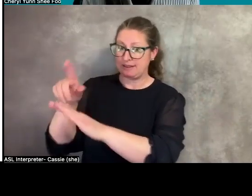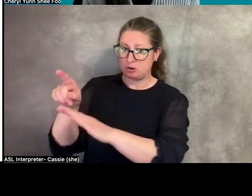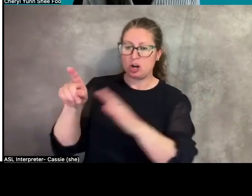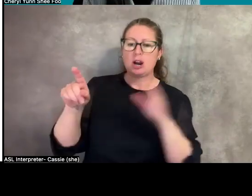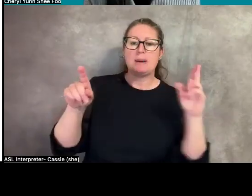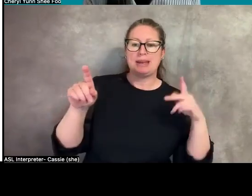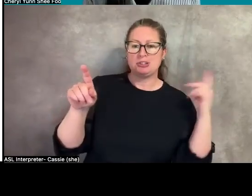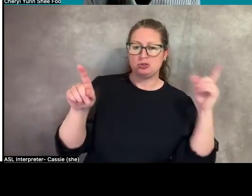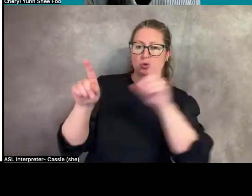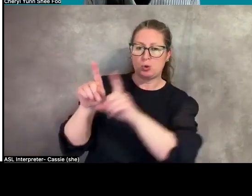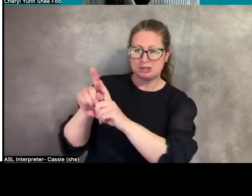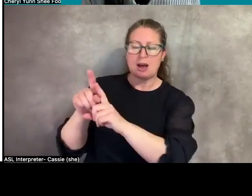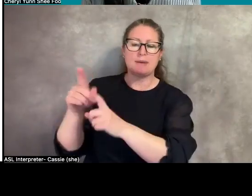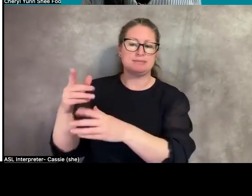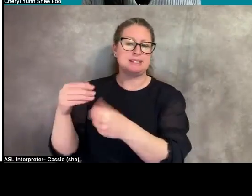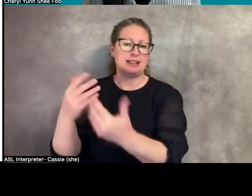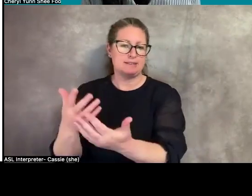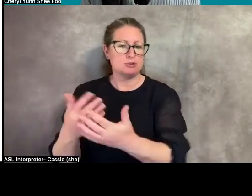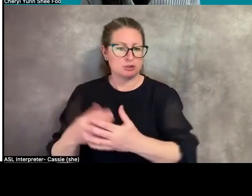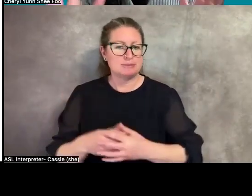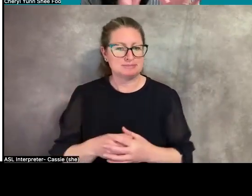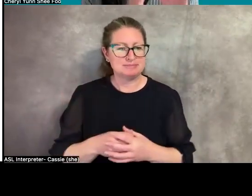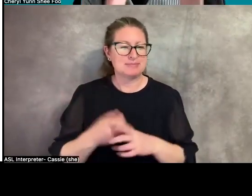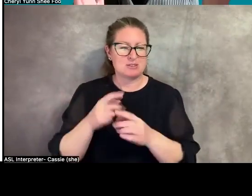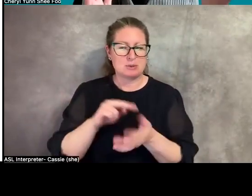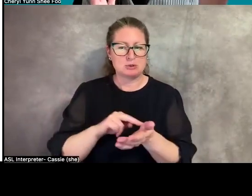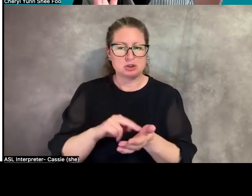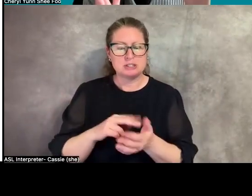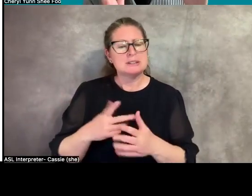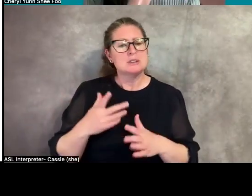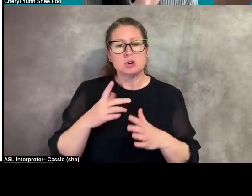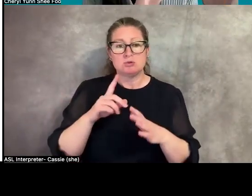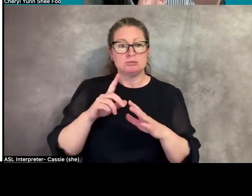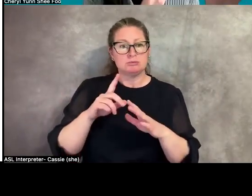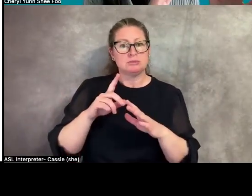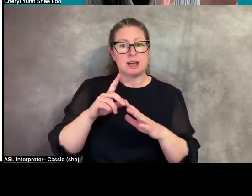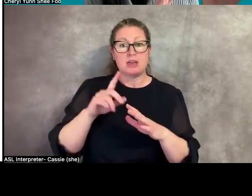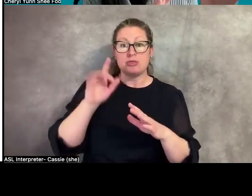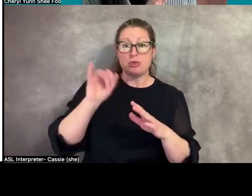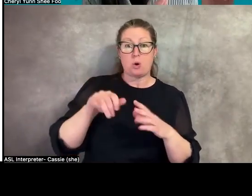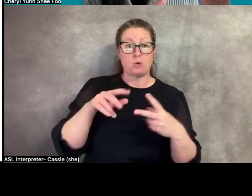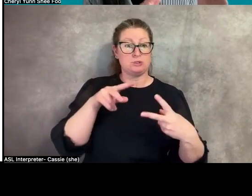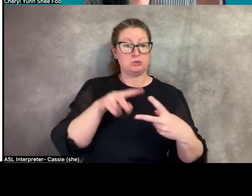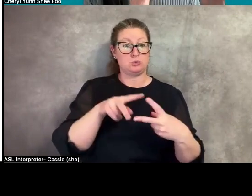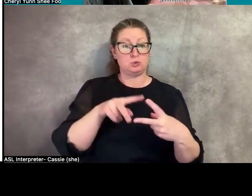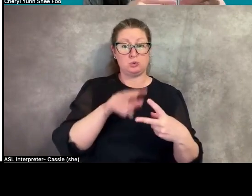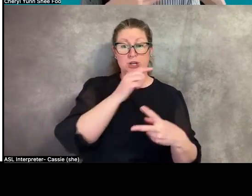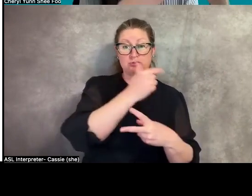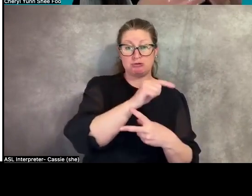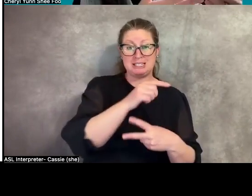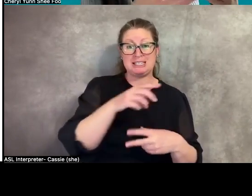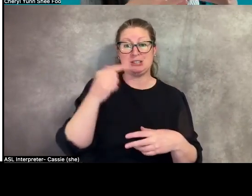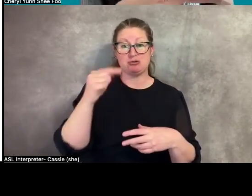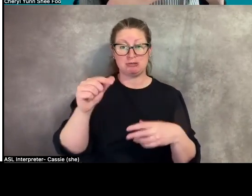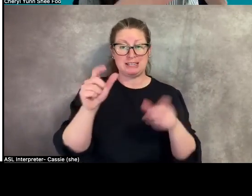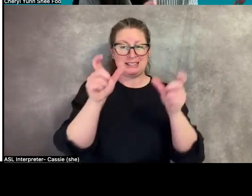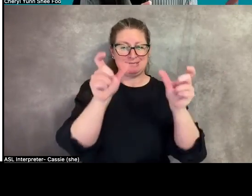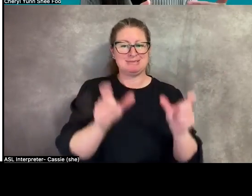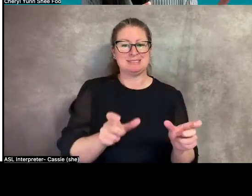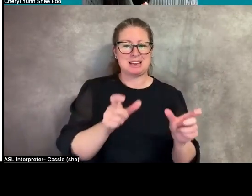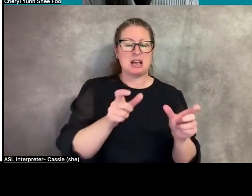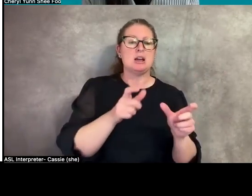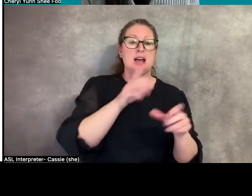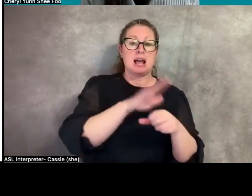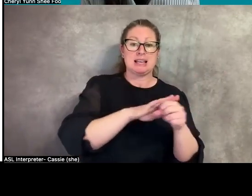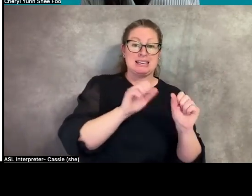the nurses. The number of sites that are represented by these 2 green bars are therefore those that can administer